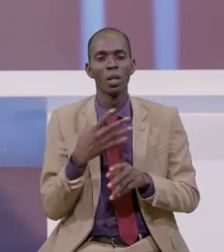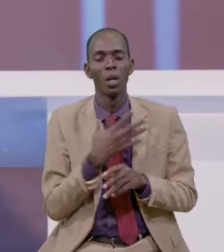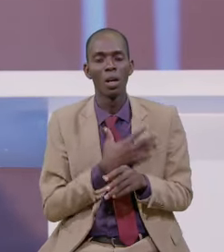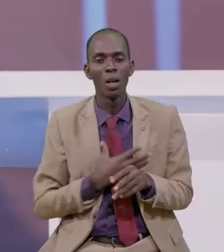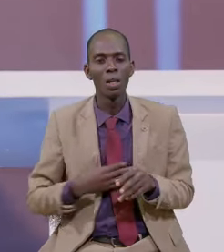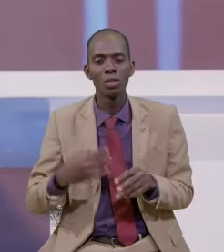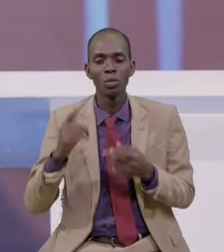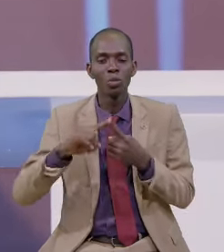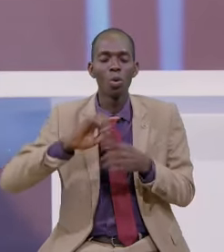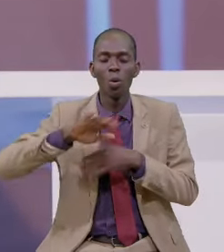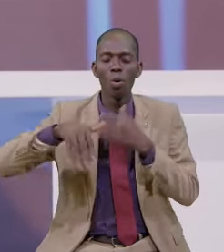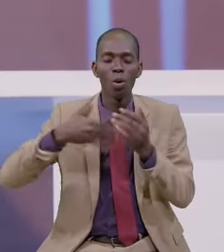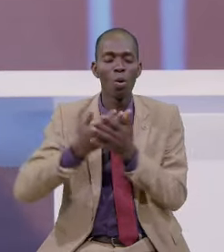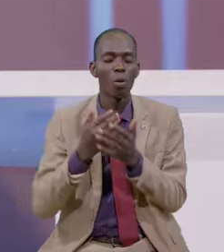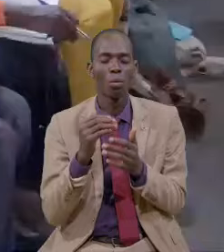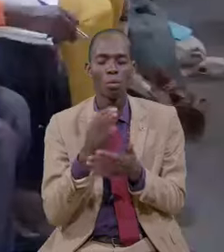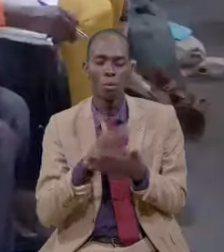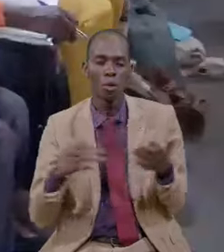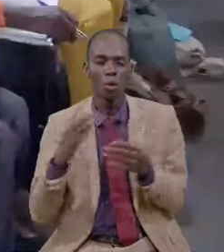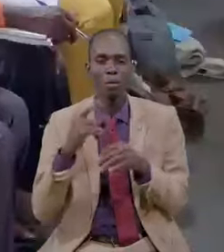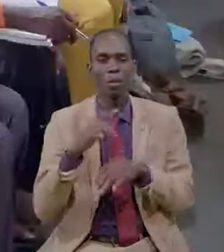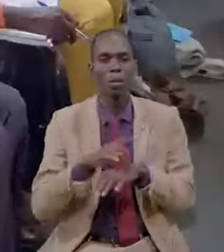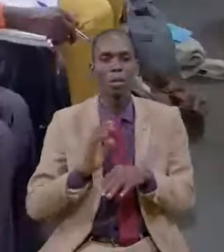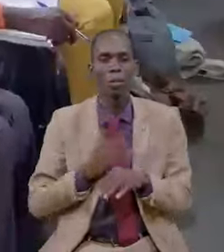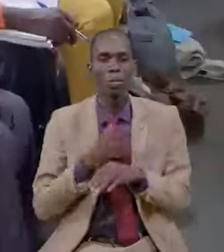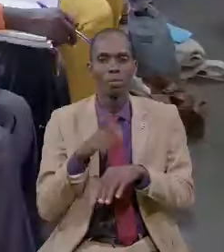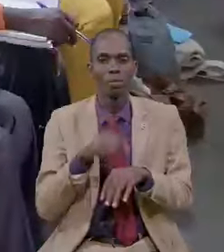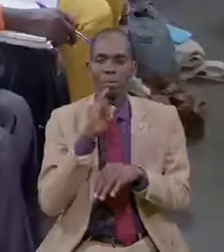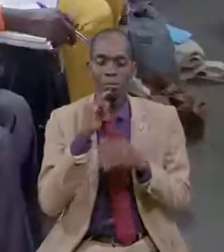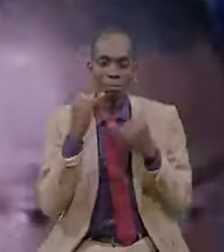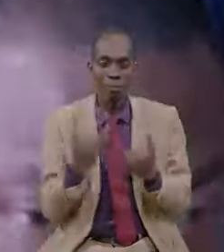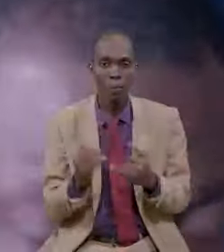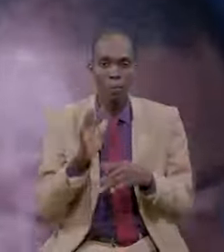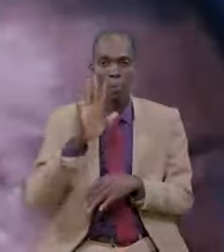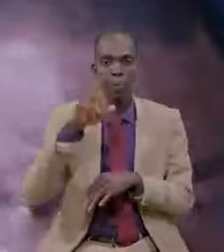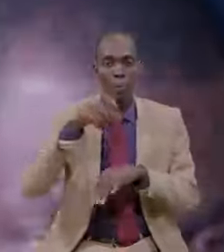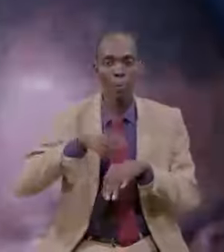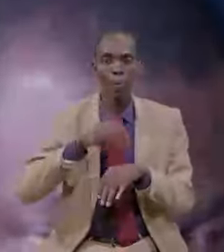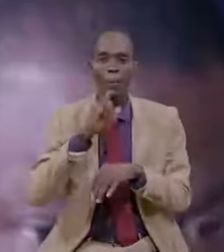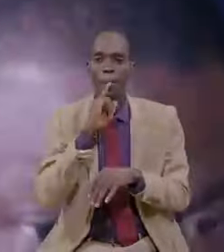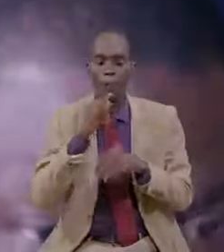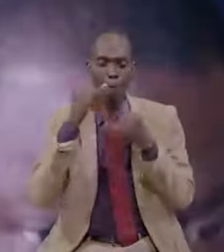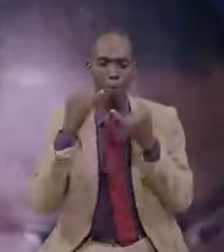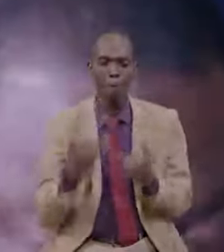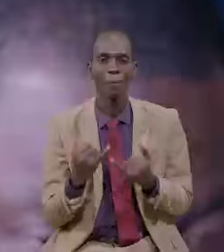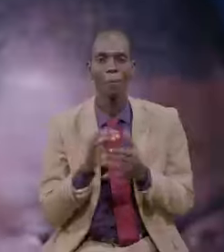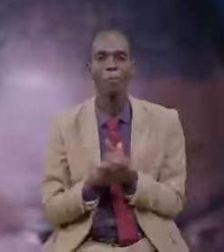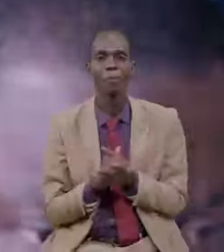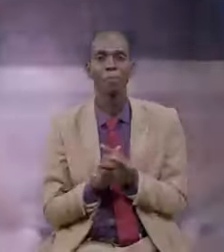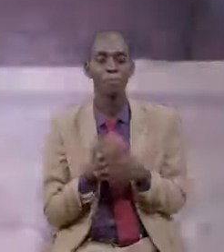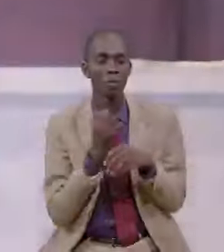earth. Our time has come. Yeah. Your time has come. Yeah. saved,